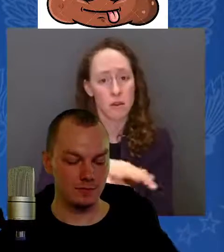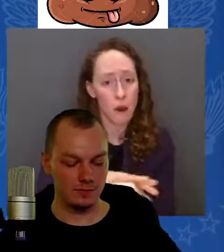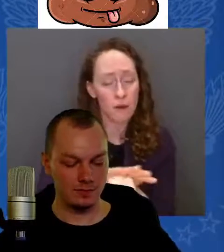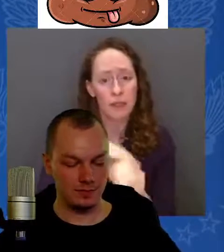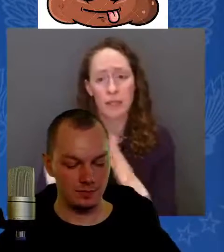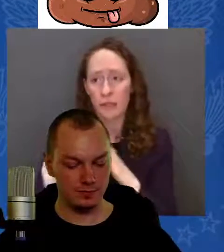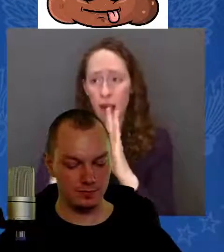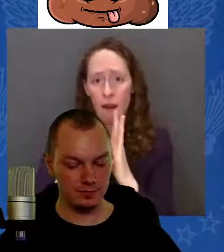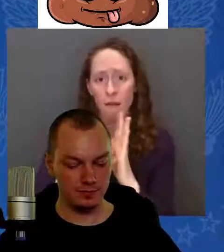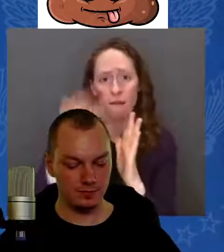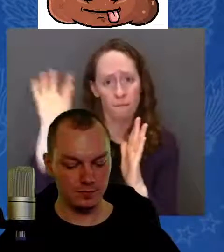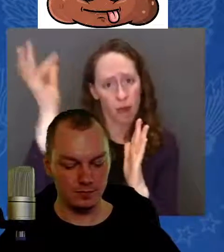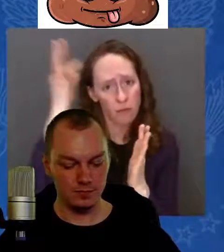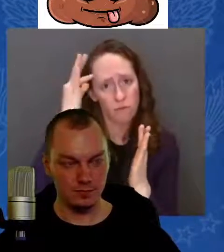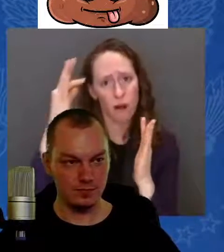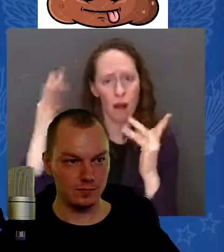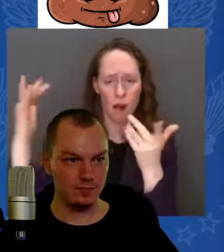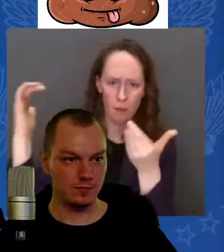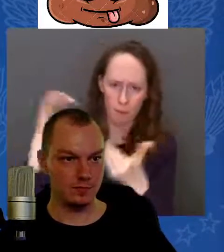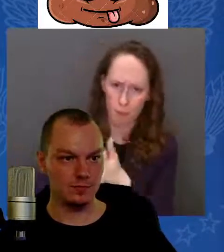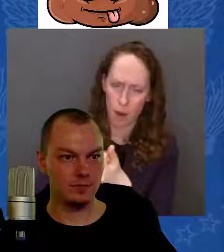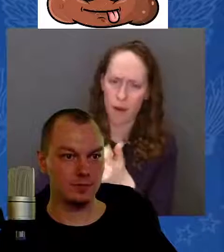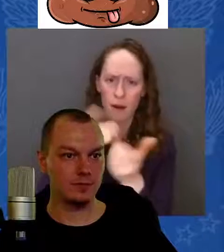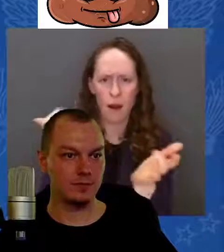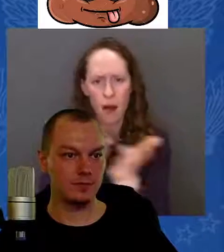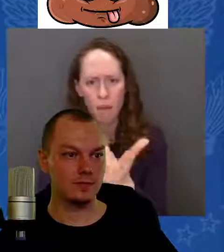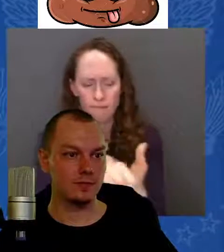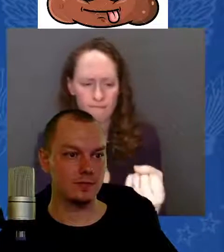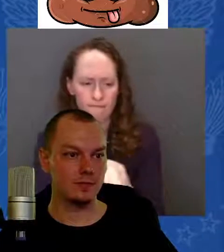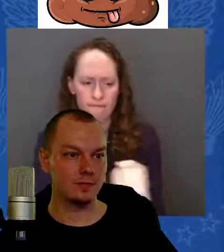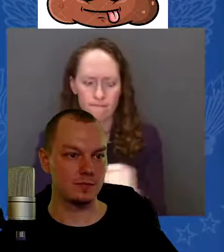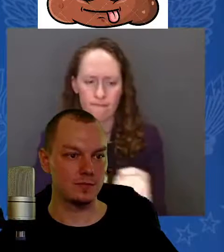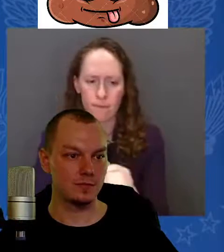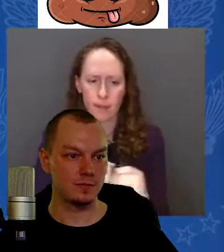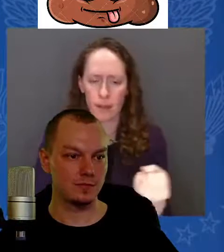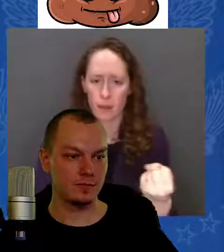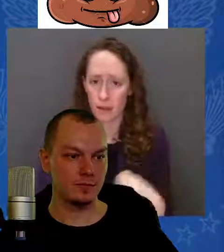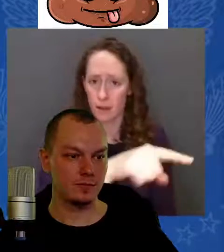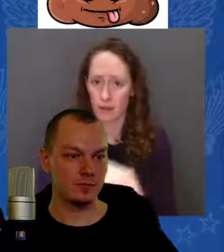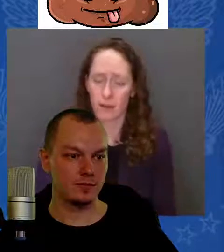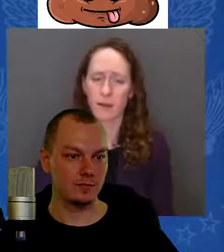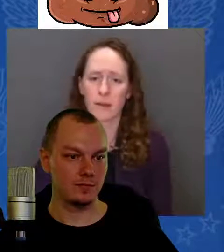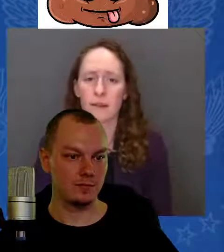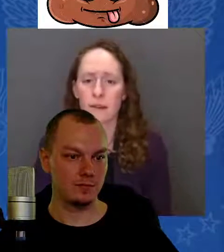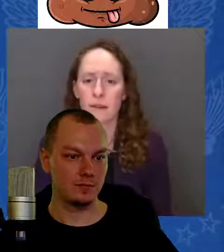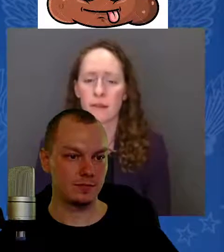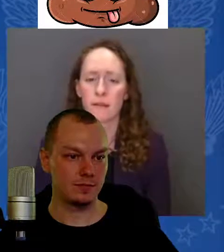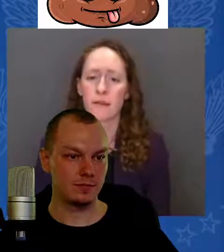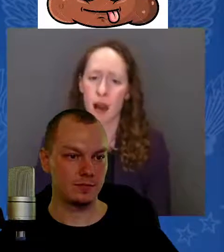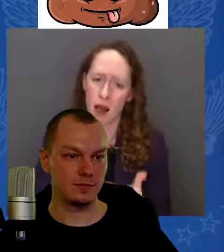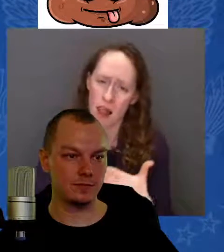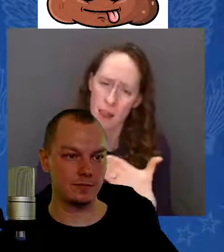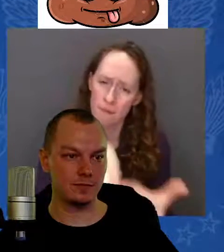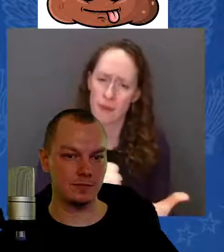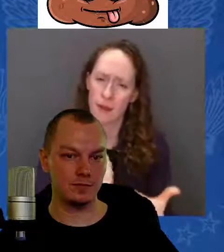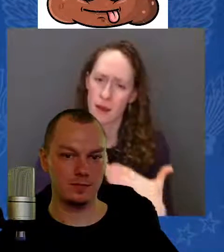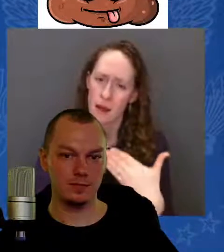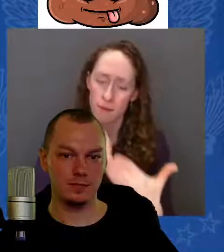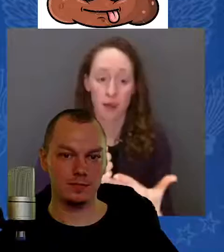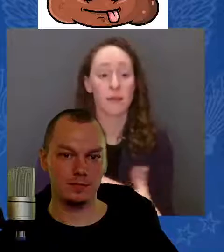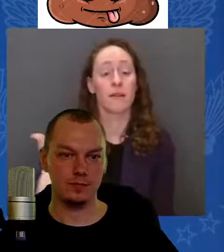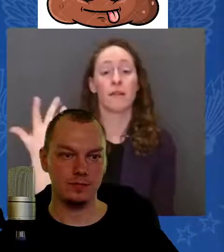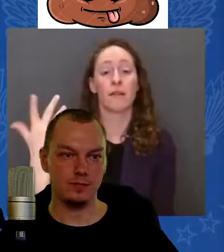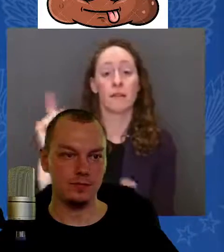The notion that 7 days ago, all the buildings you see around us, they were